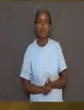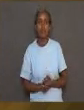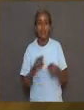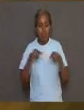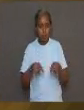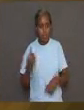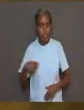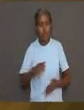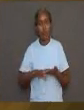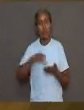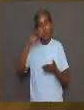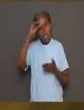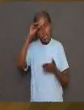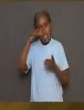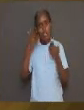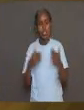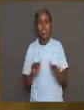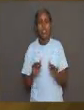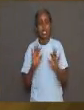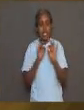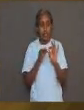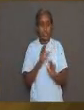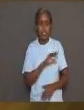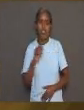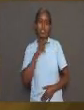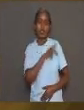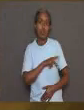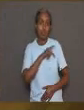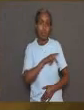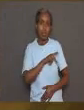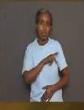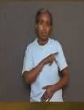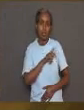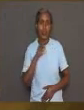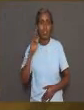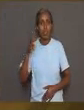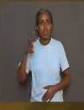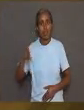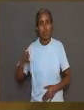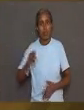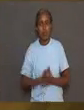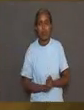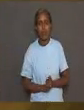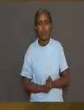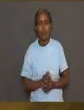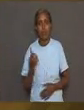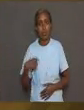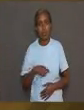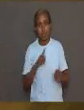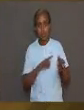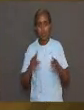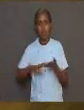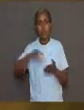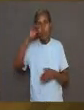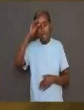Today, we learned the definition and properties of a hyperbola. We also learned